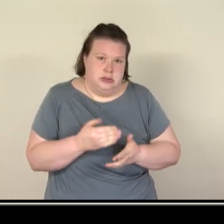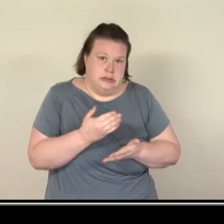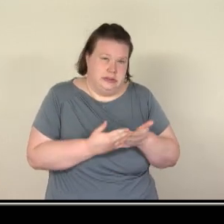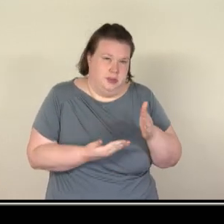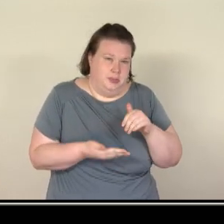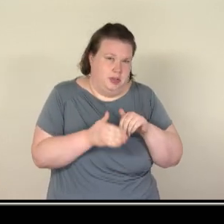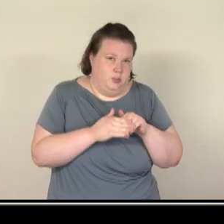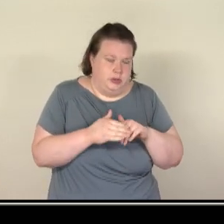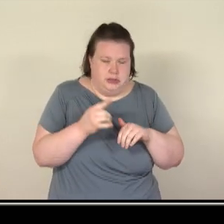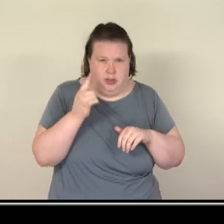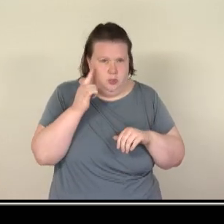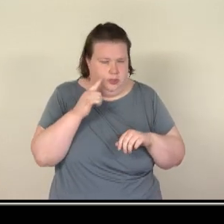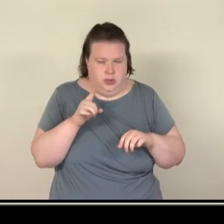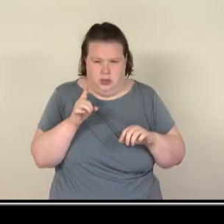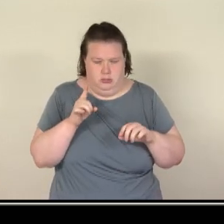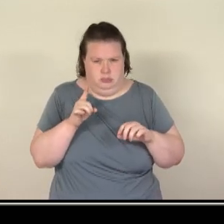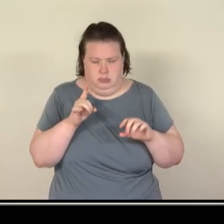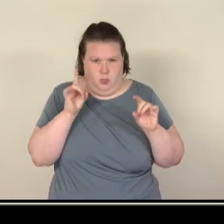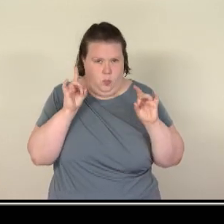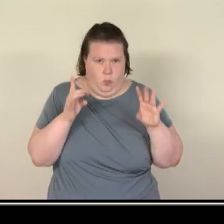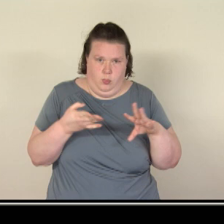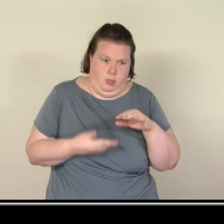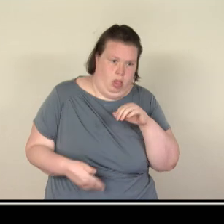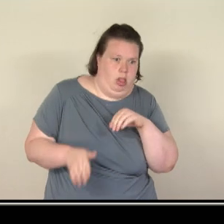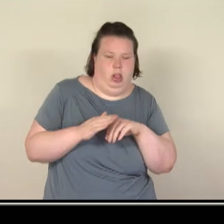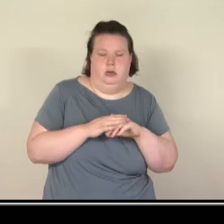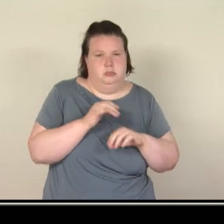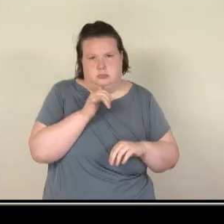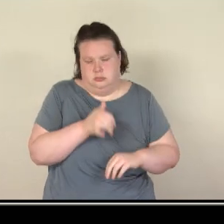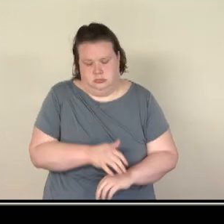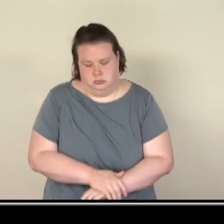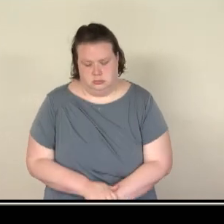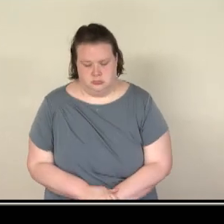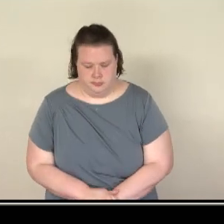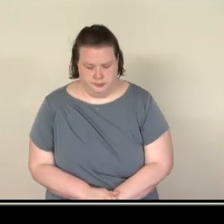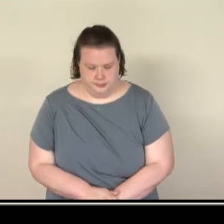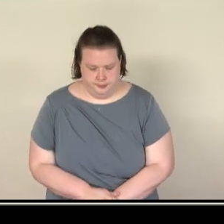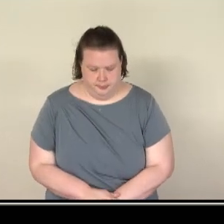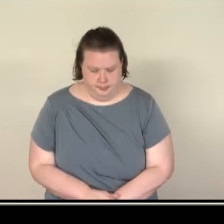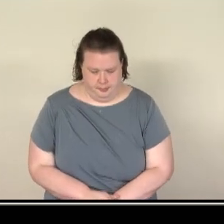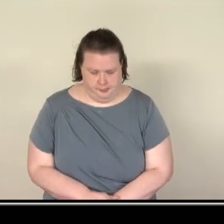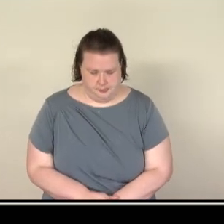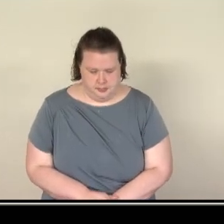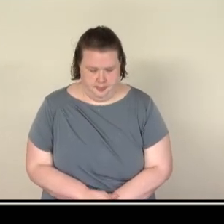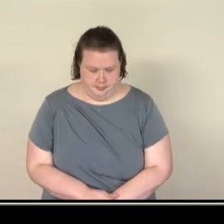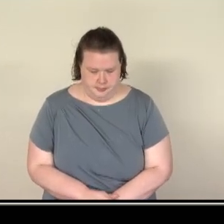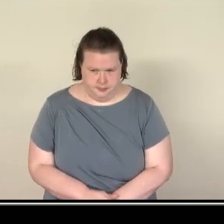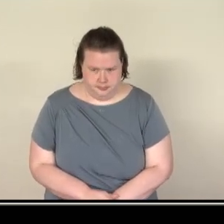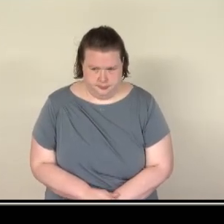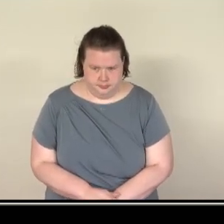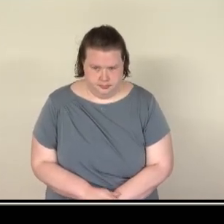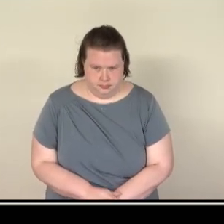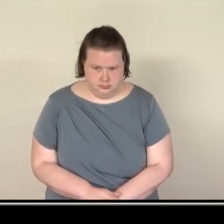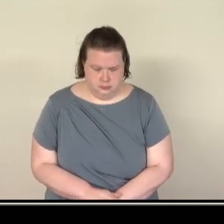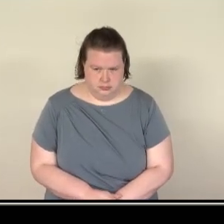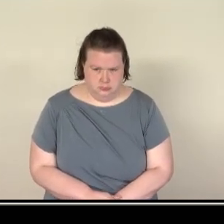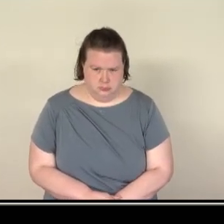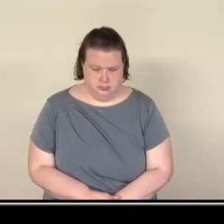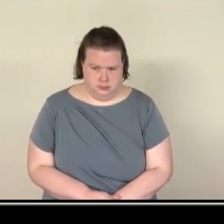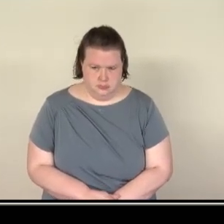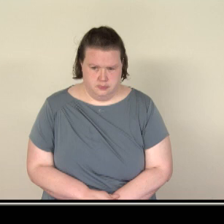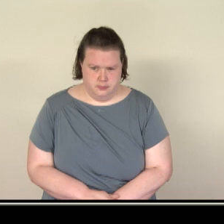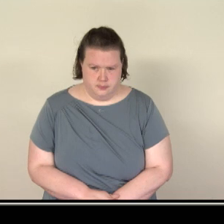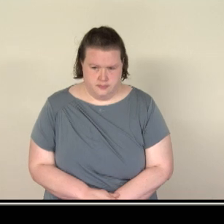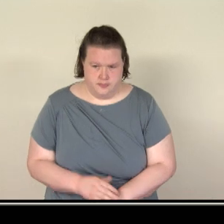terrible at this point. But I think other than that, what I'm looking at, we're not going to have a lot of increases in the general